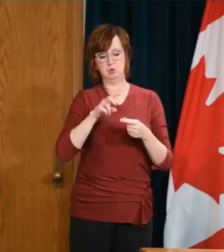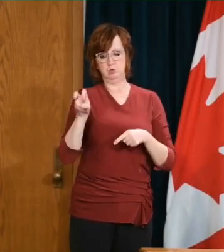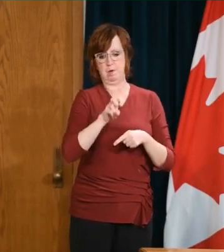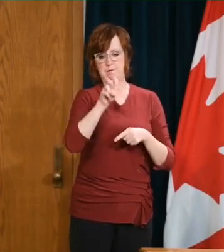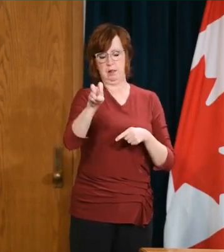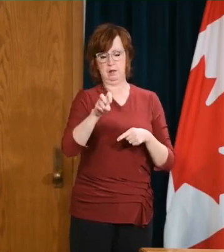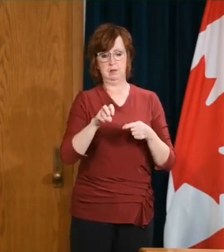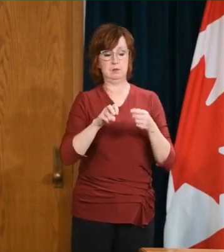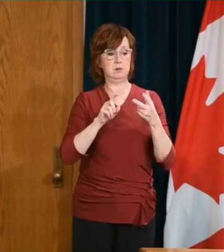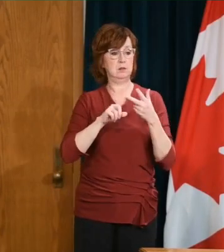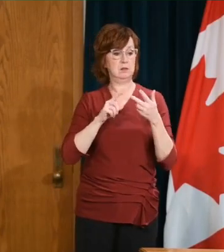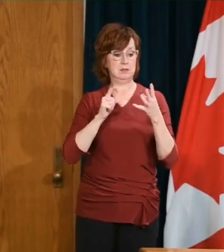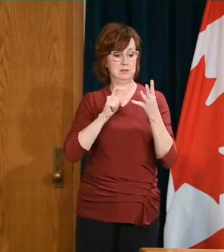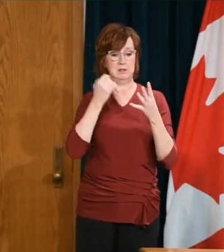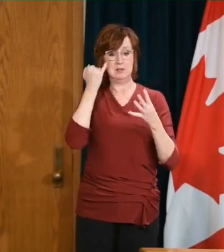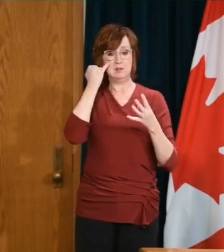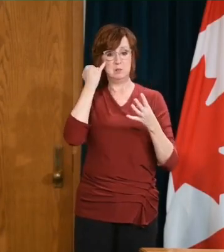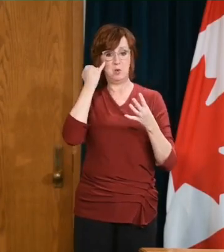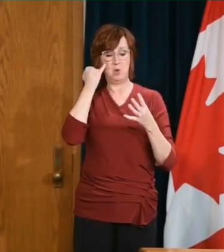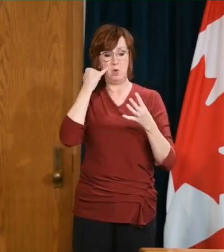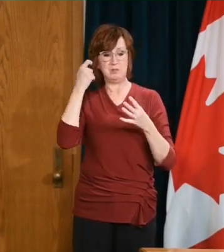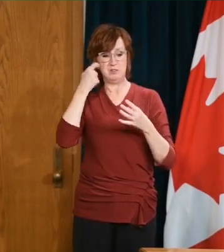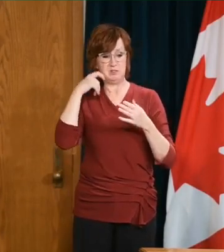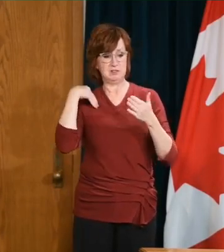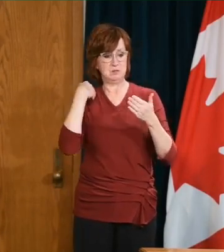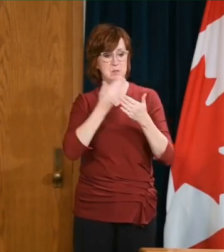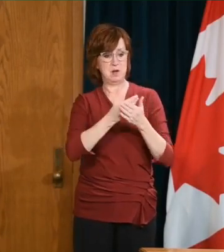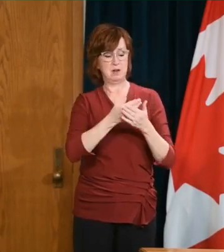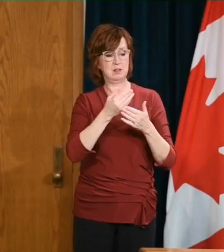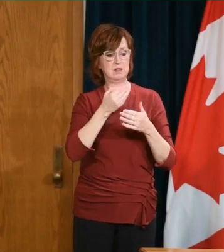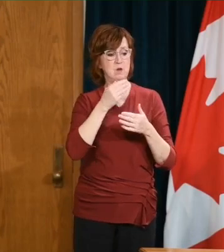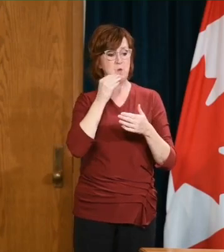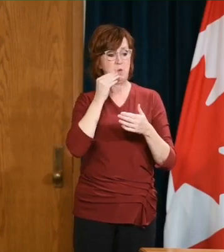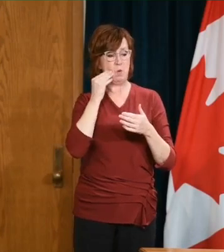foreign travel, including travel from the United States.